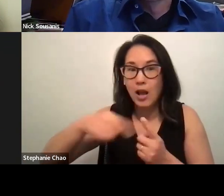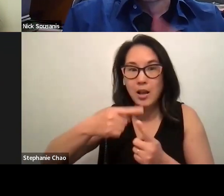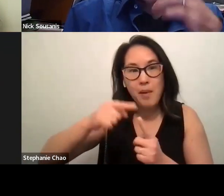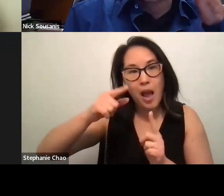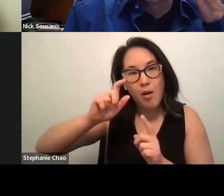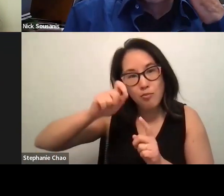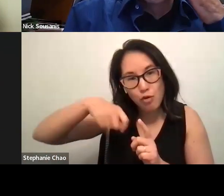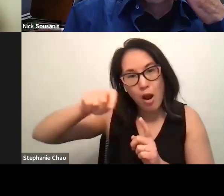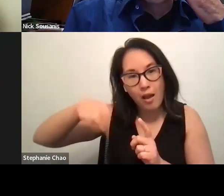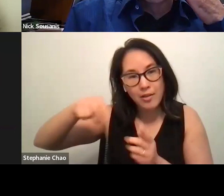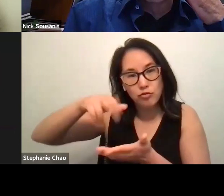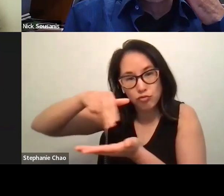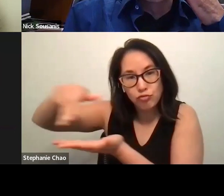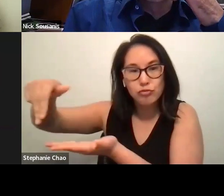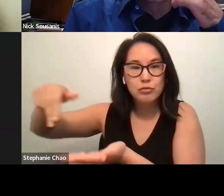making it,